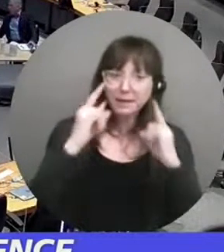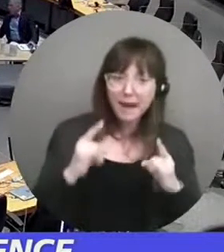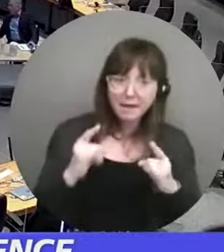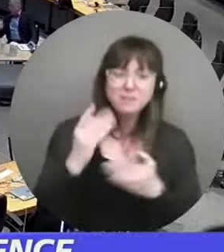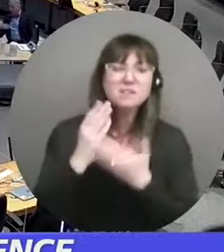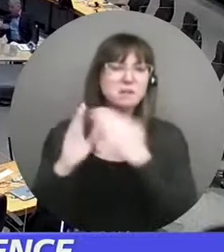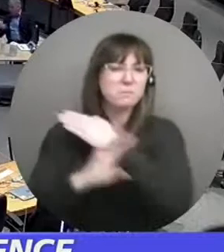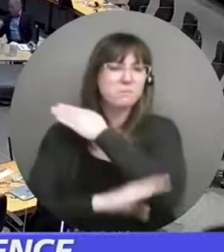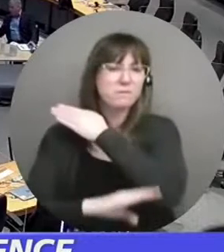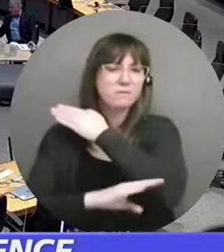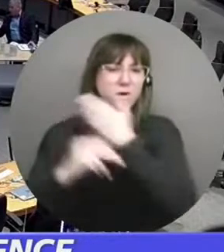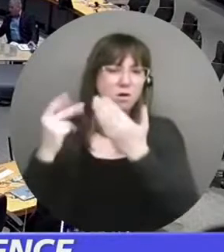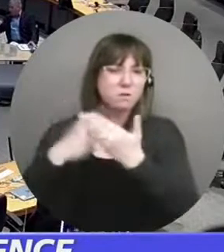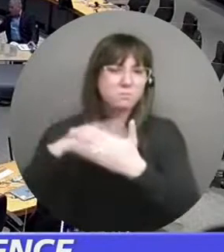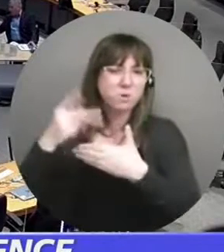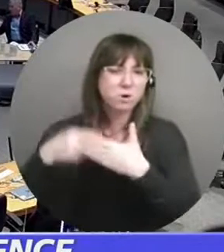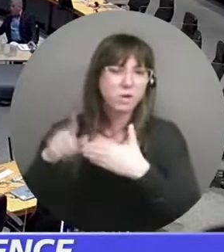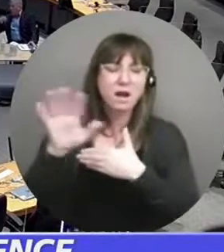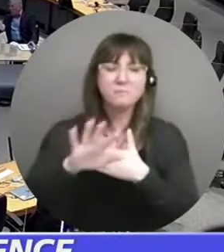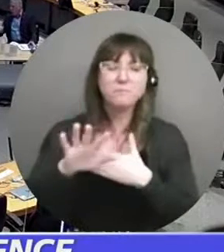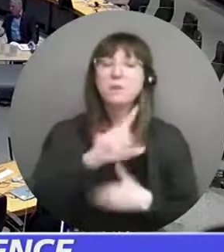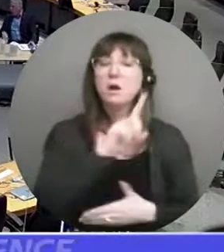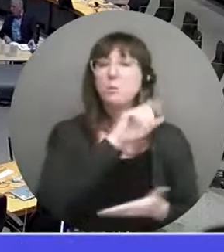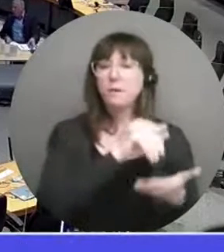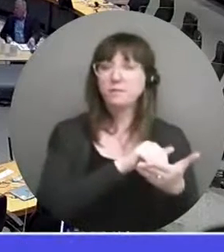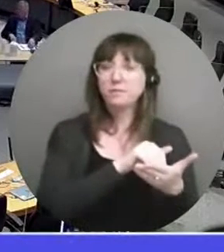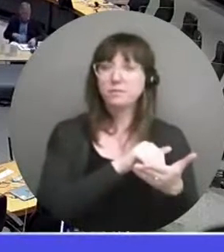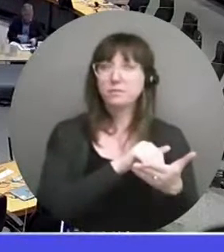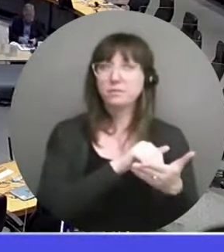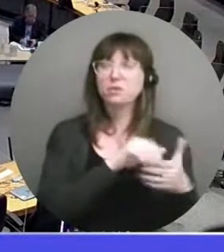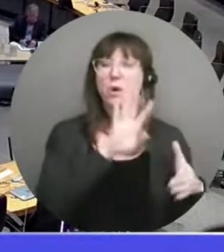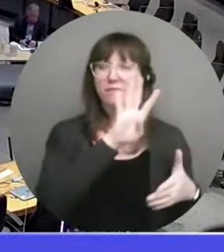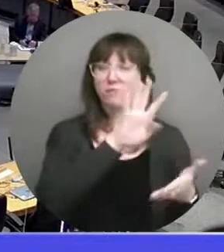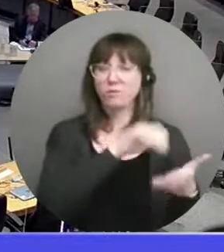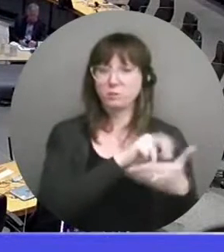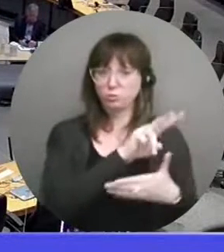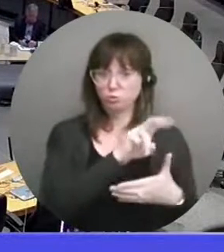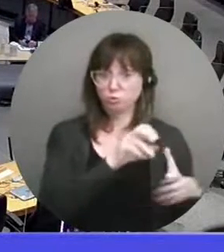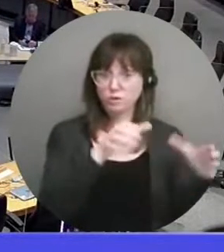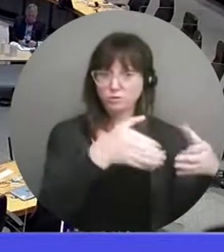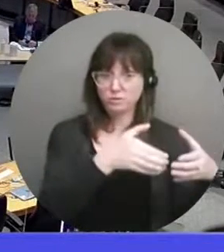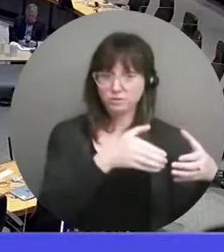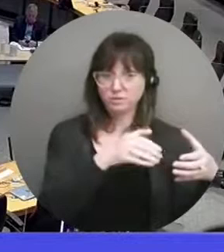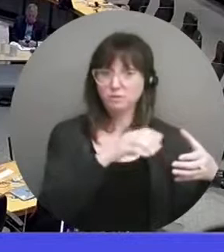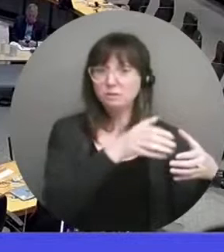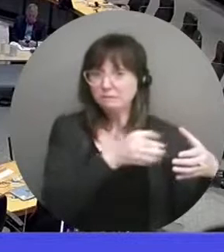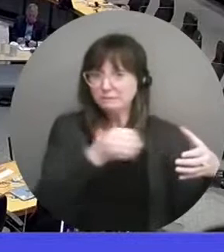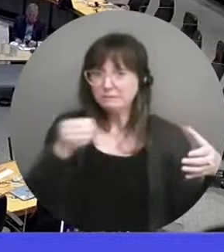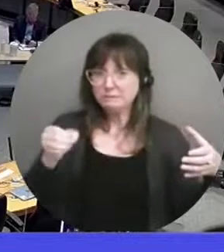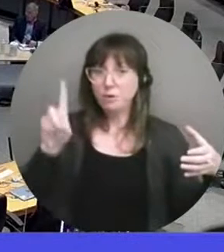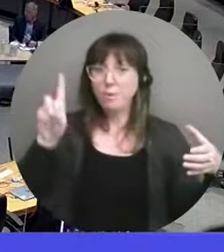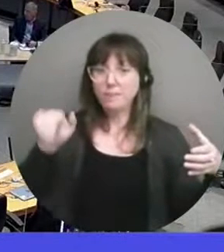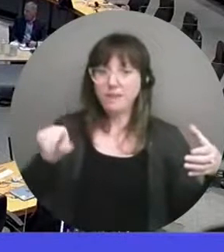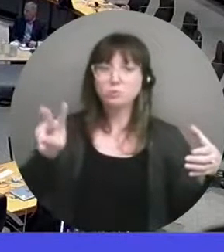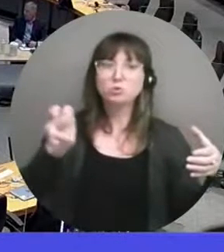about 1,200 of the 4,200 were brought back. A few